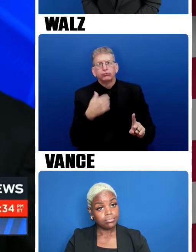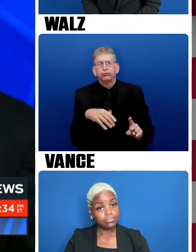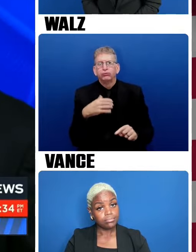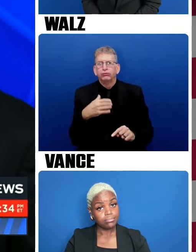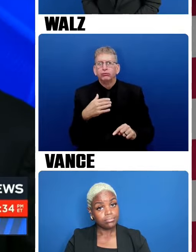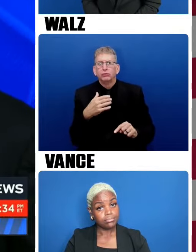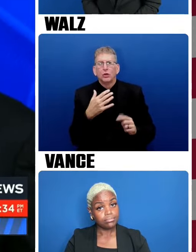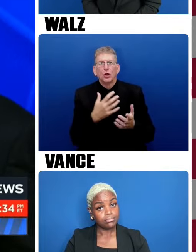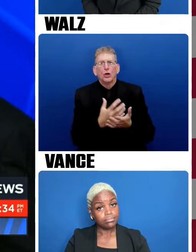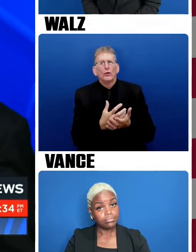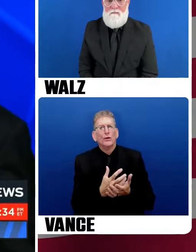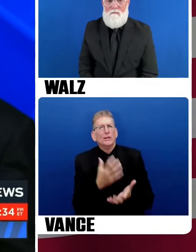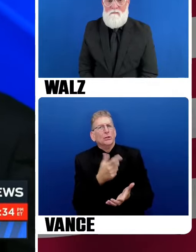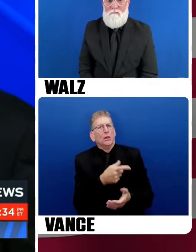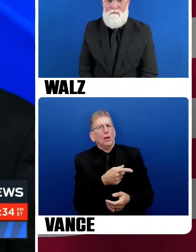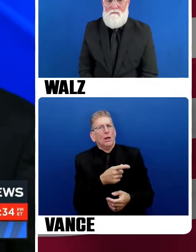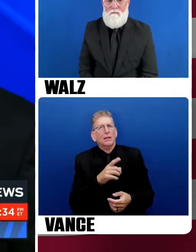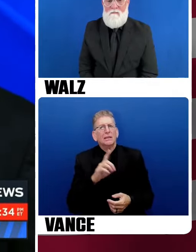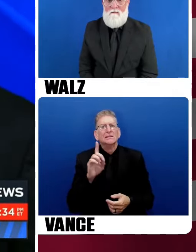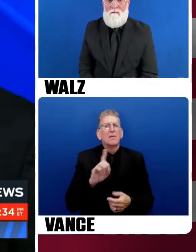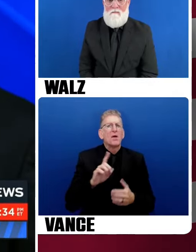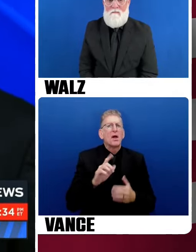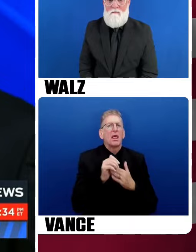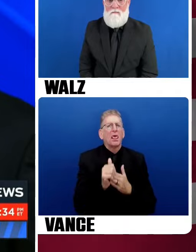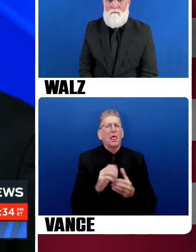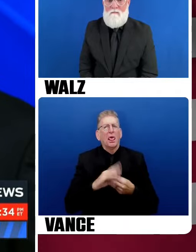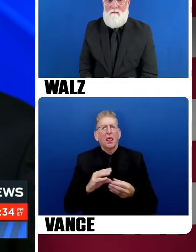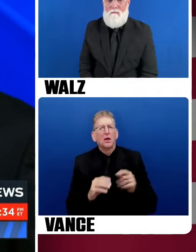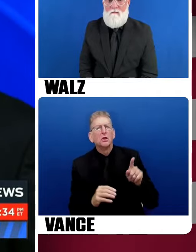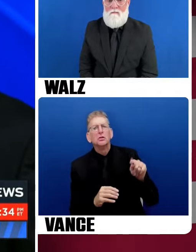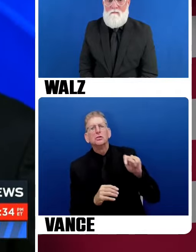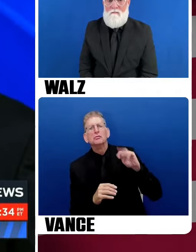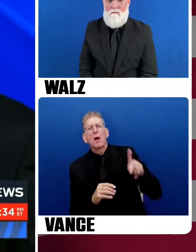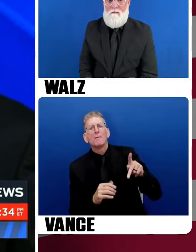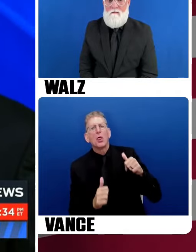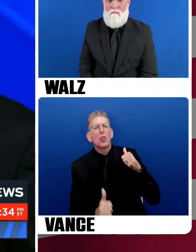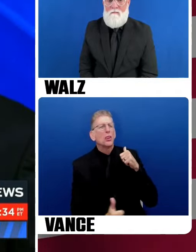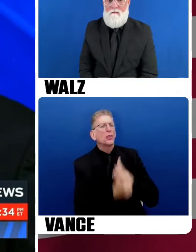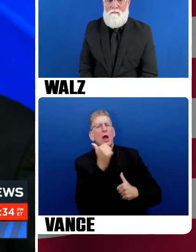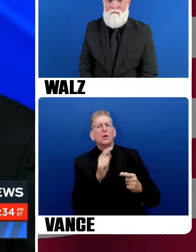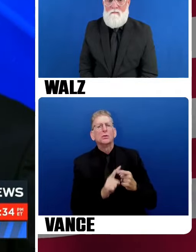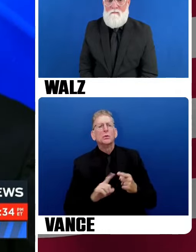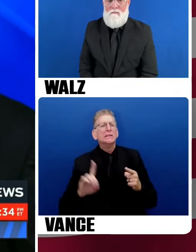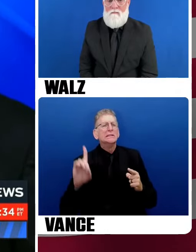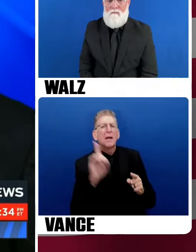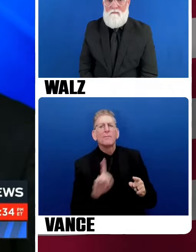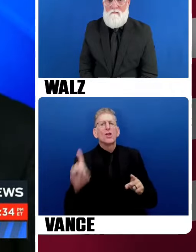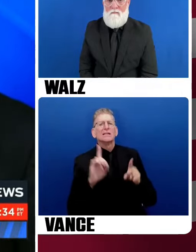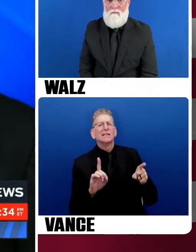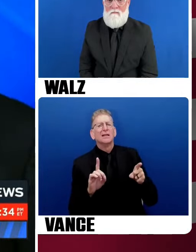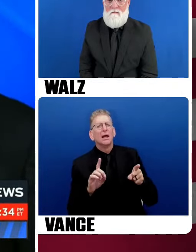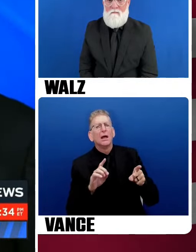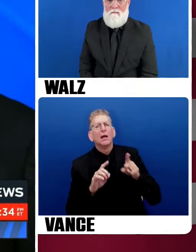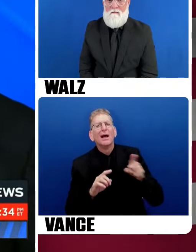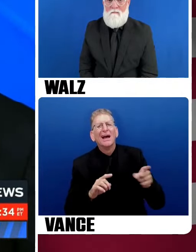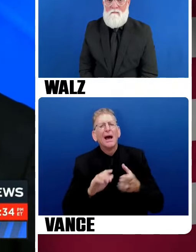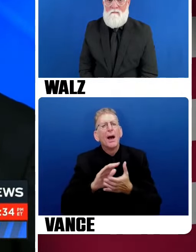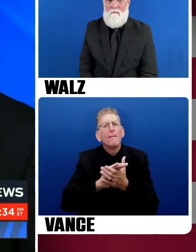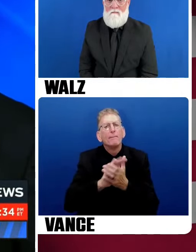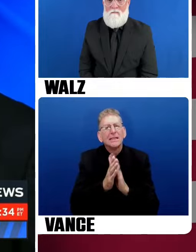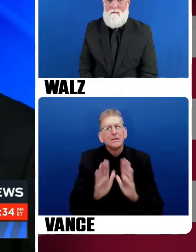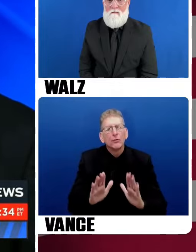to democracy when he peacefully gave over power on January the 20th, as we have done for 250 years in this country. We are